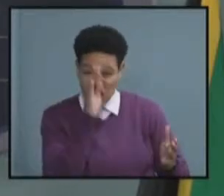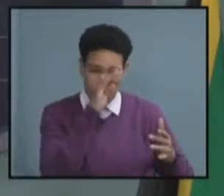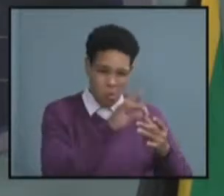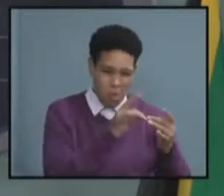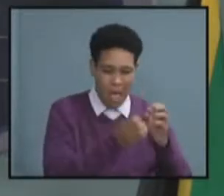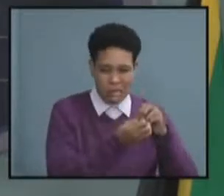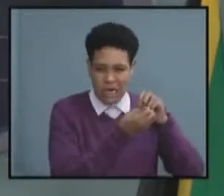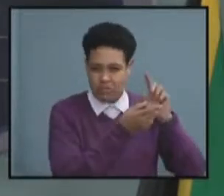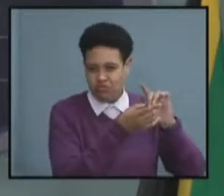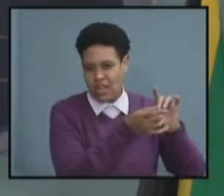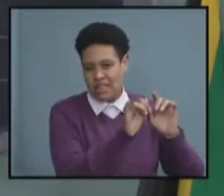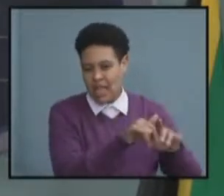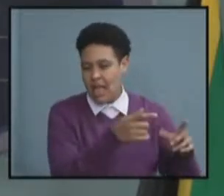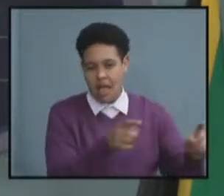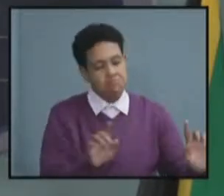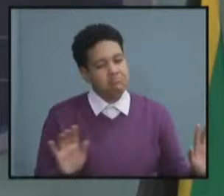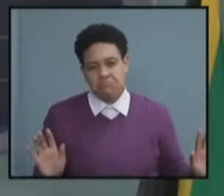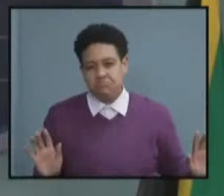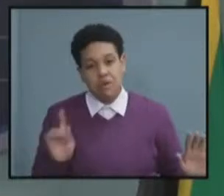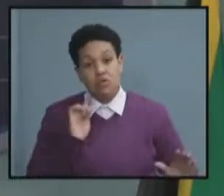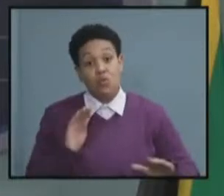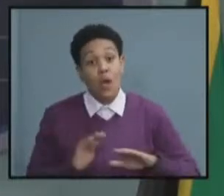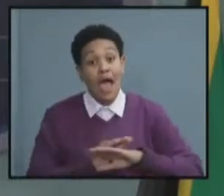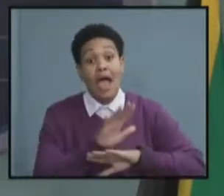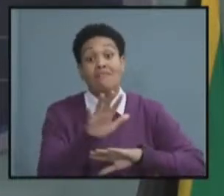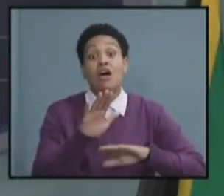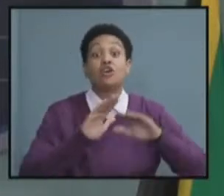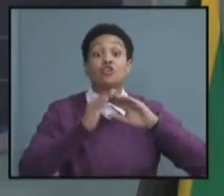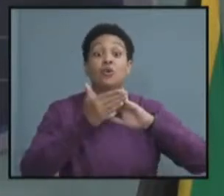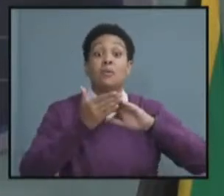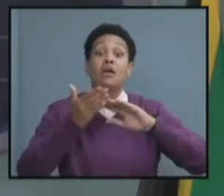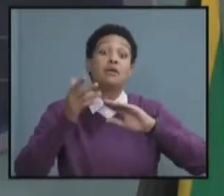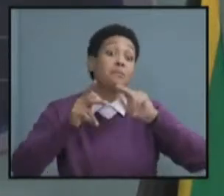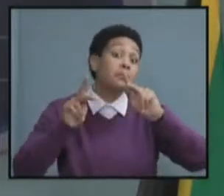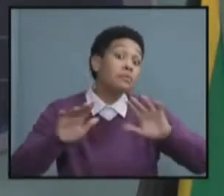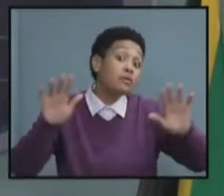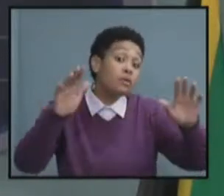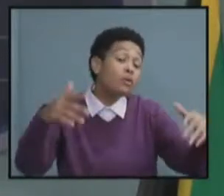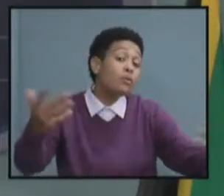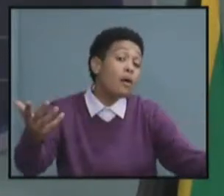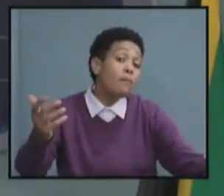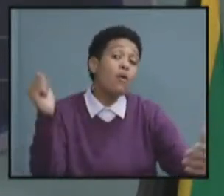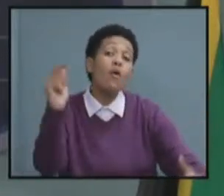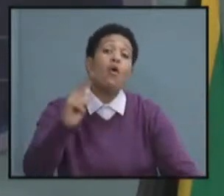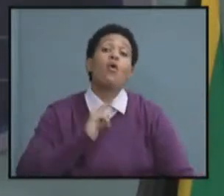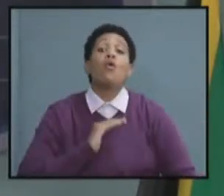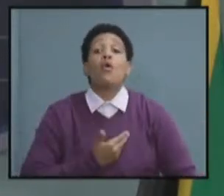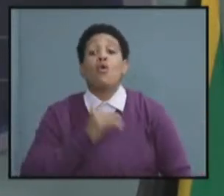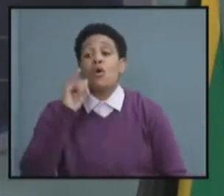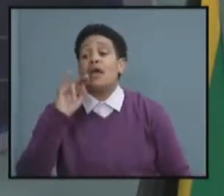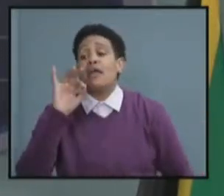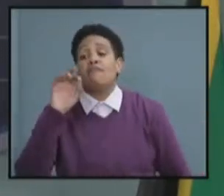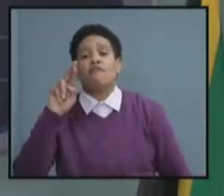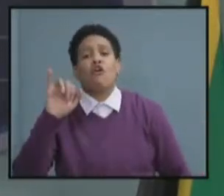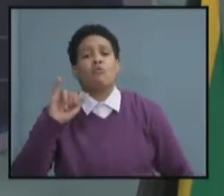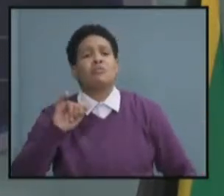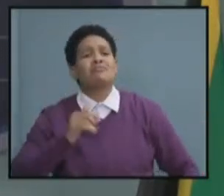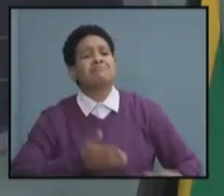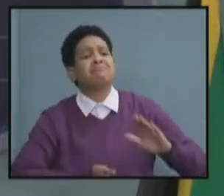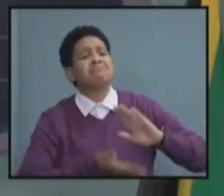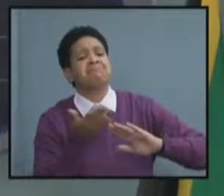country that all our infirmaries have up and